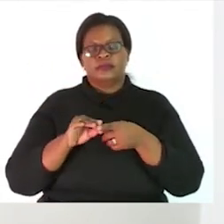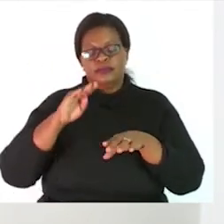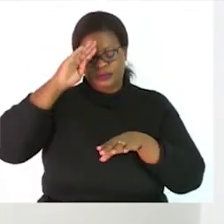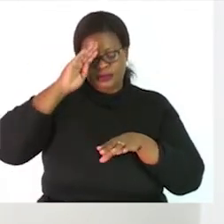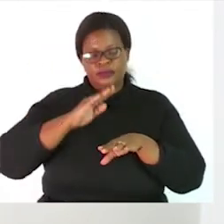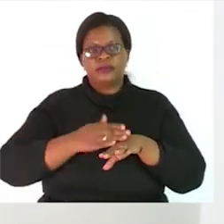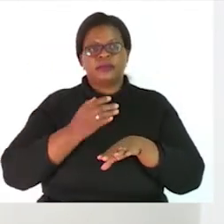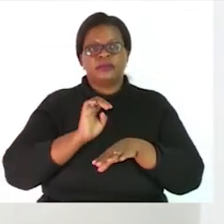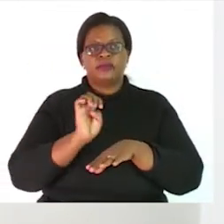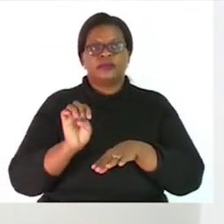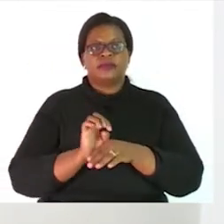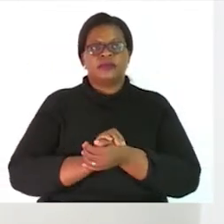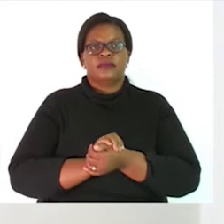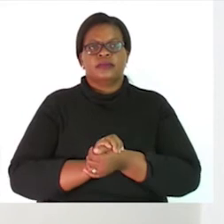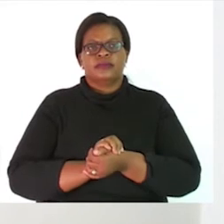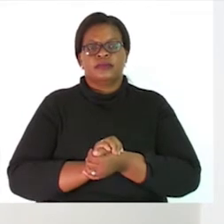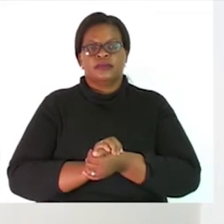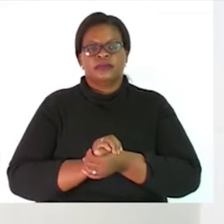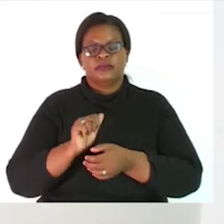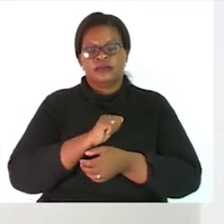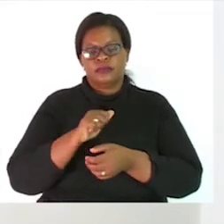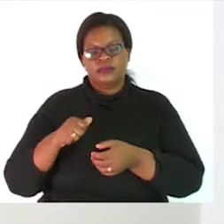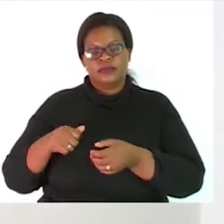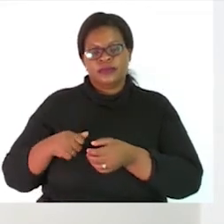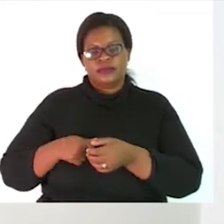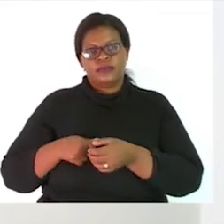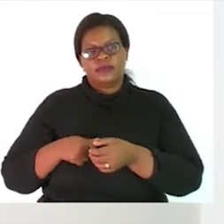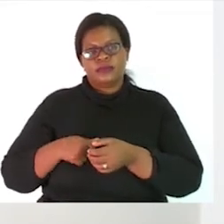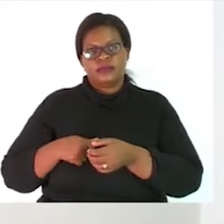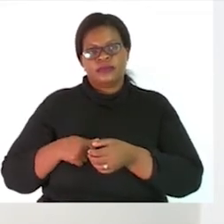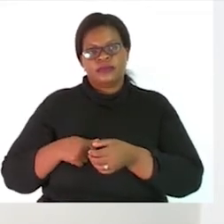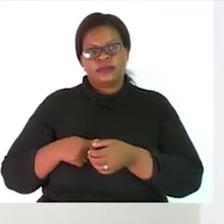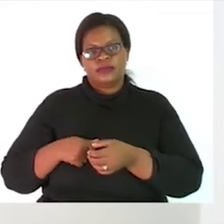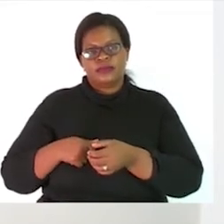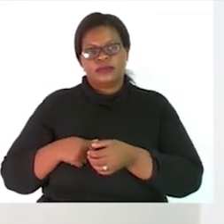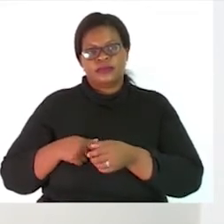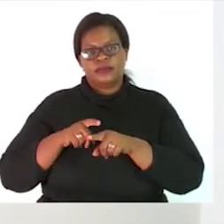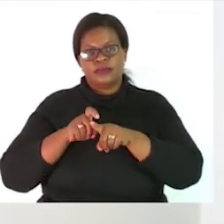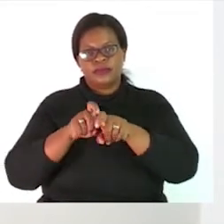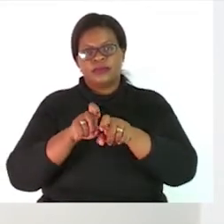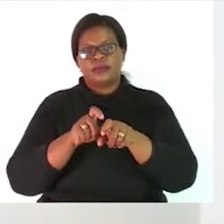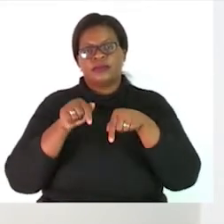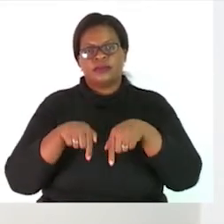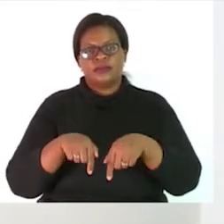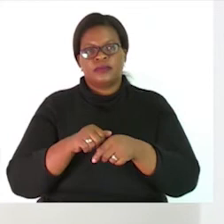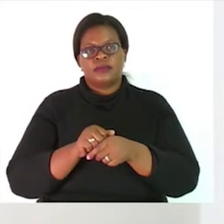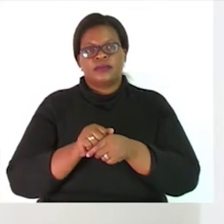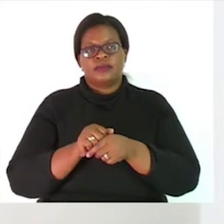properties. Our competencies are know factors of a given